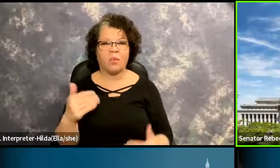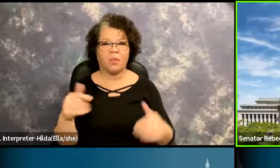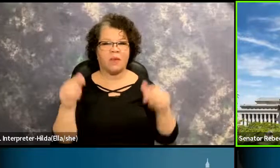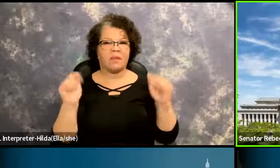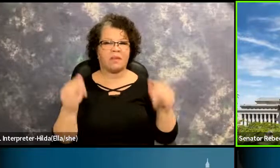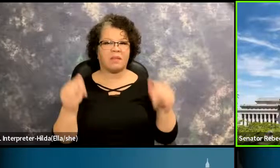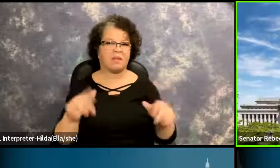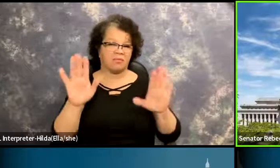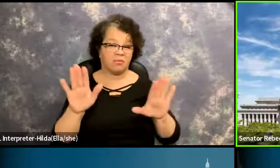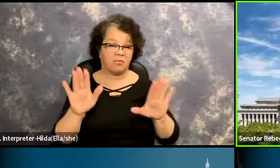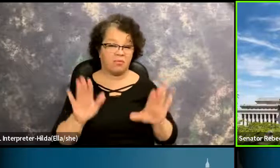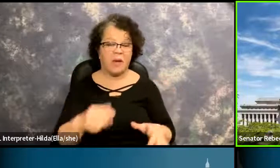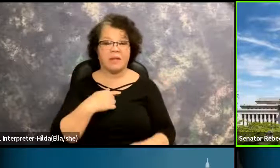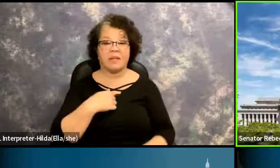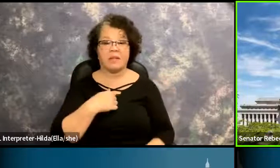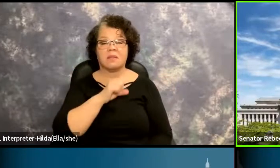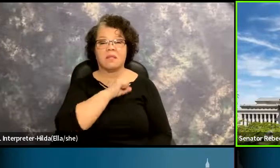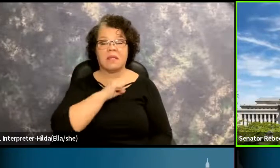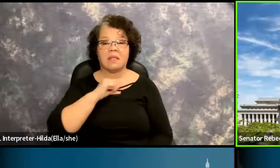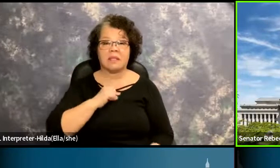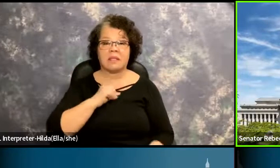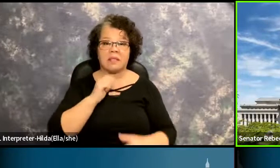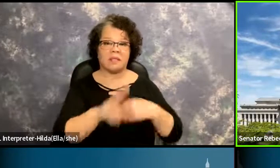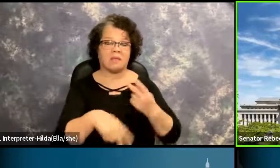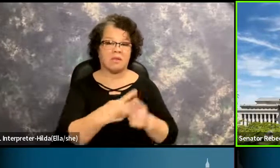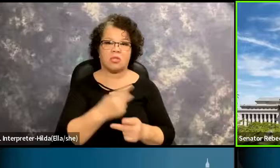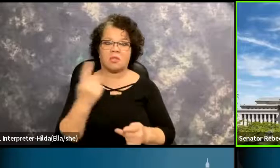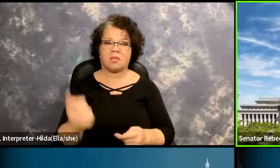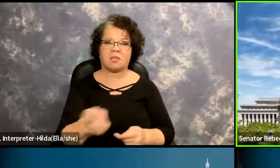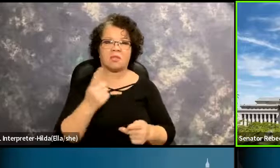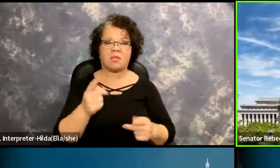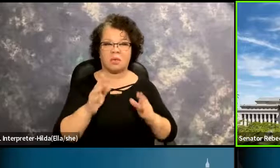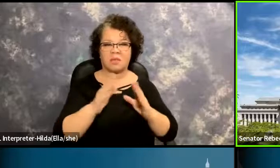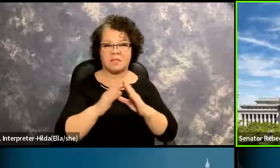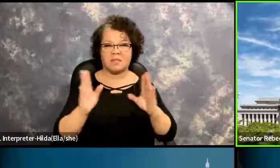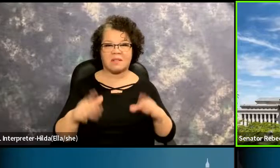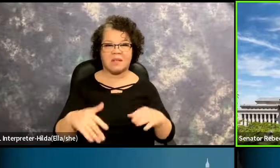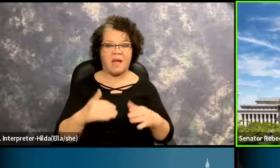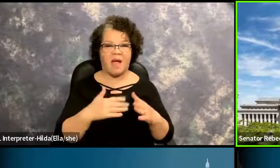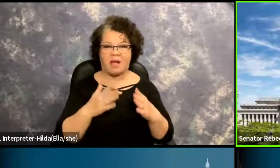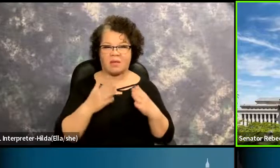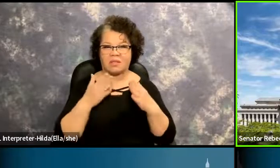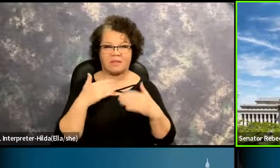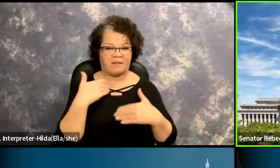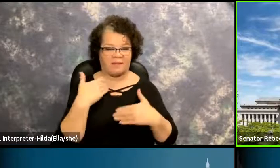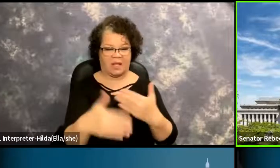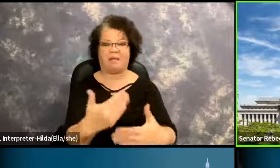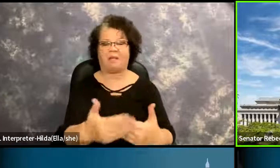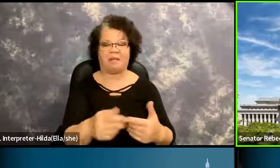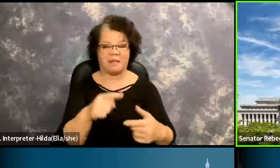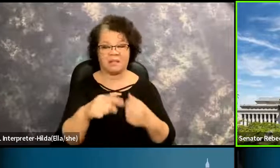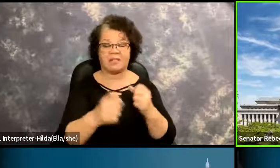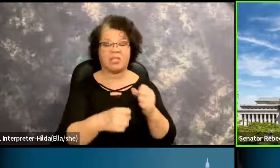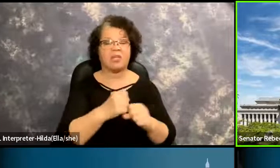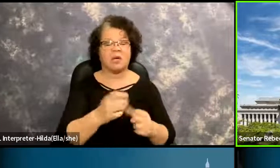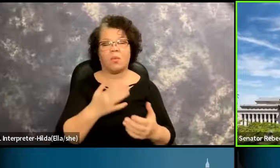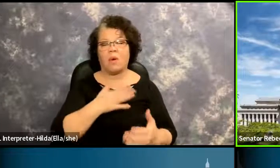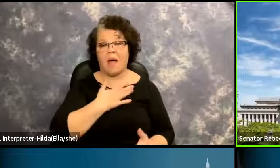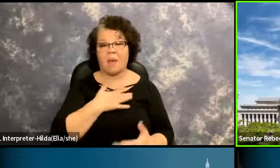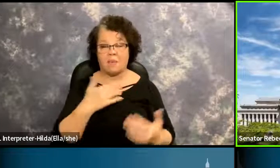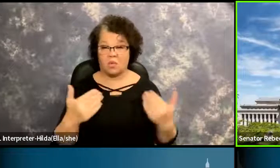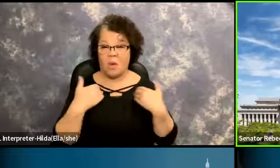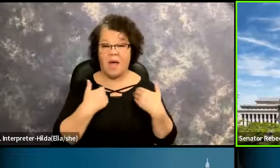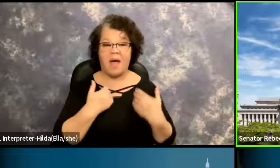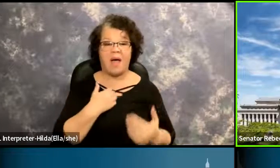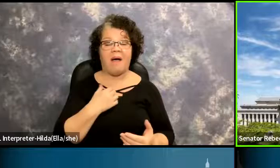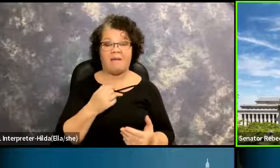Senate version was always going to be the House vehicle this year, but we're very excited to have a Senate bill this year to make sure